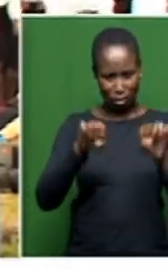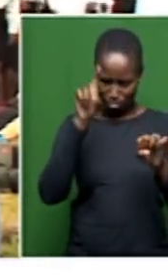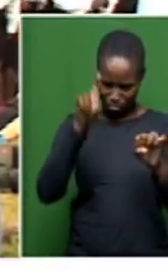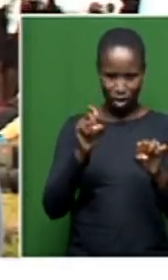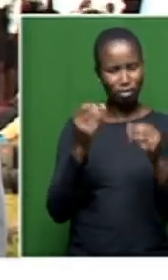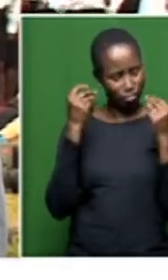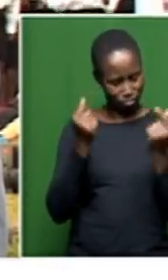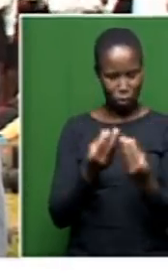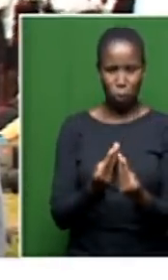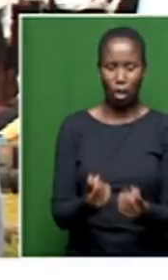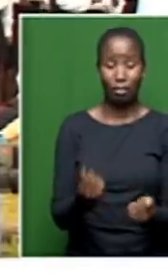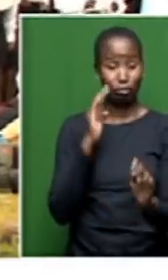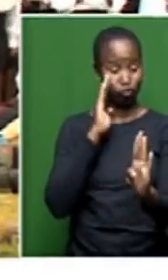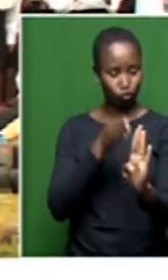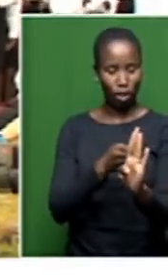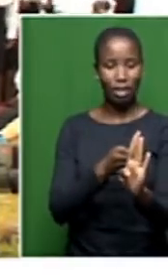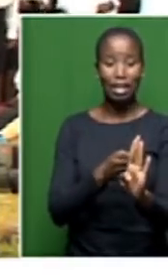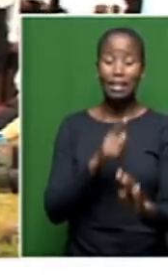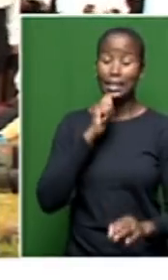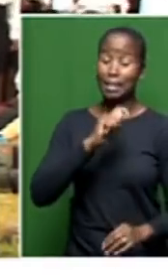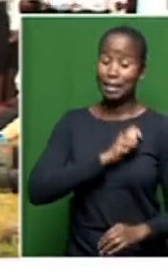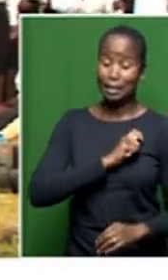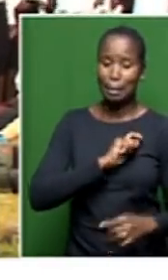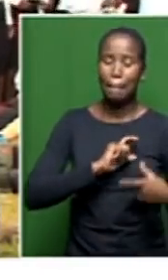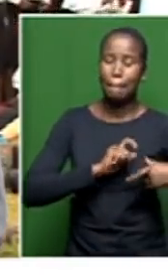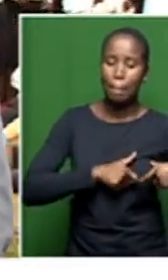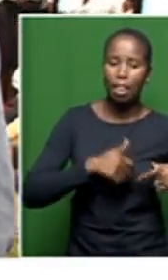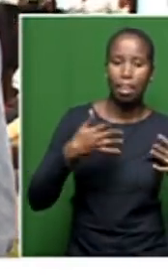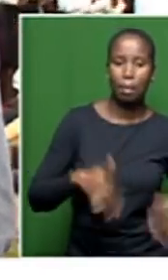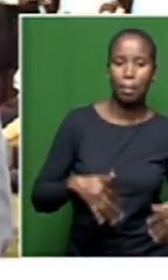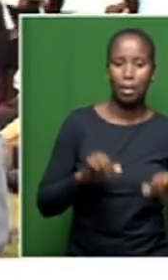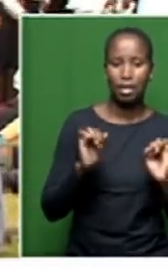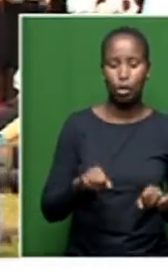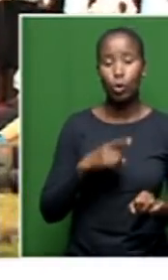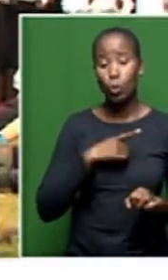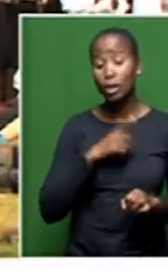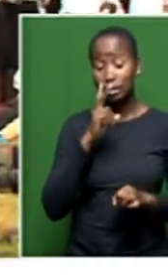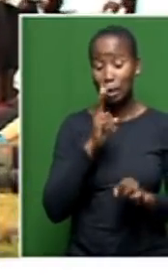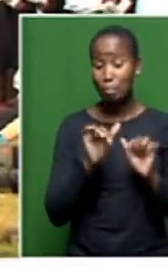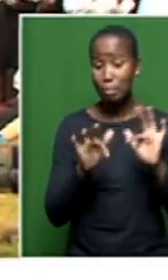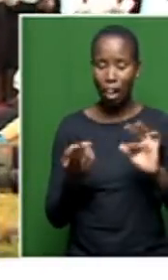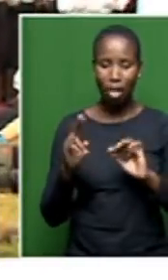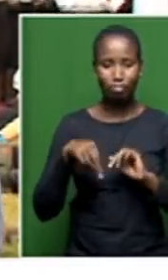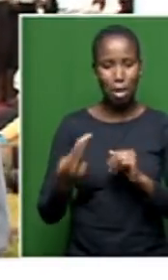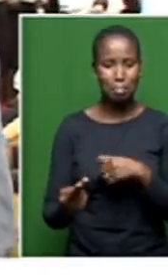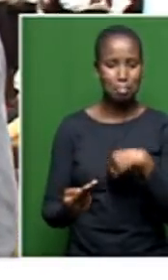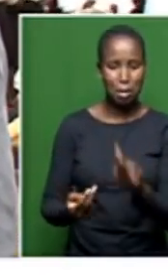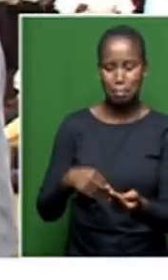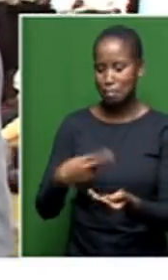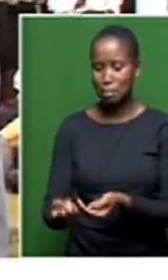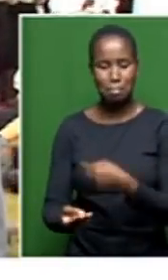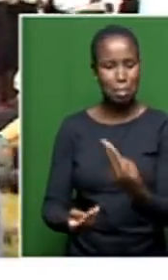directly. And it is very painful that it would seem that the lives that were lost on that day were in